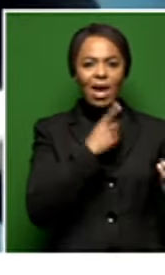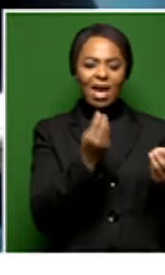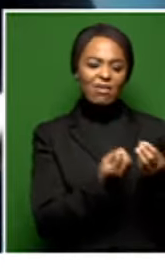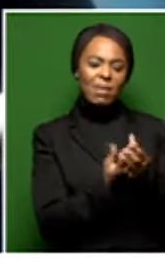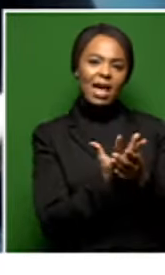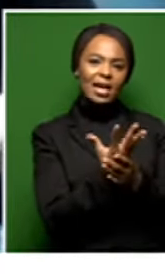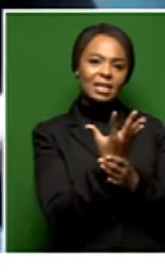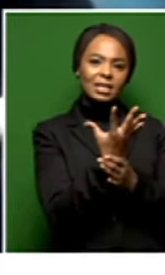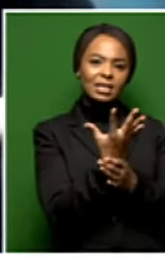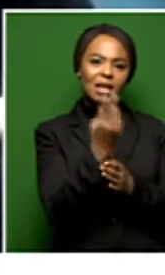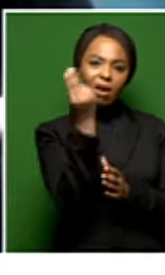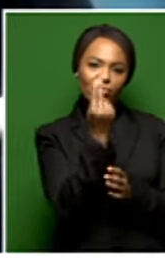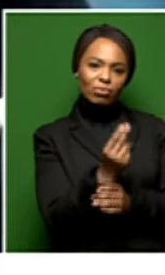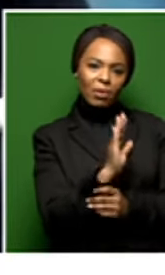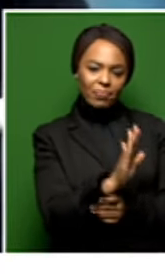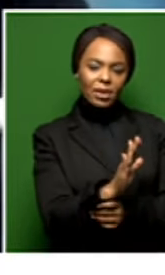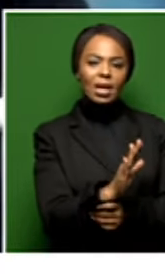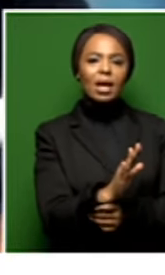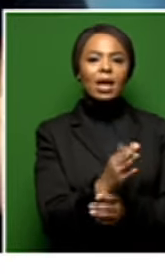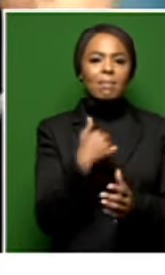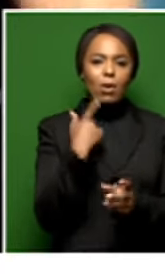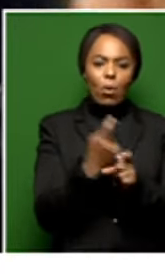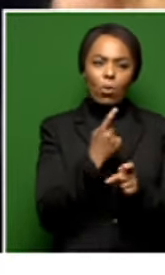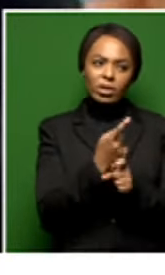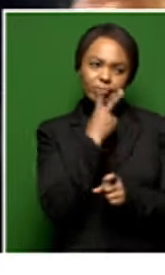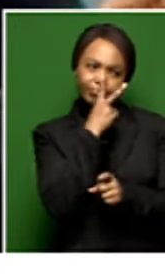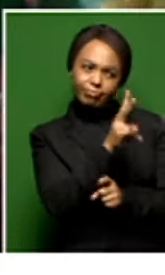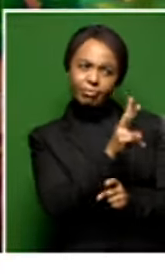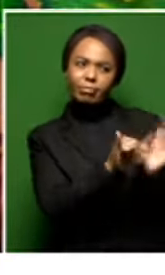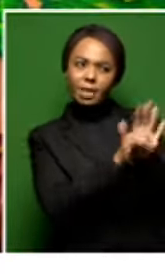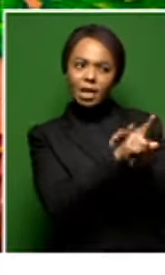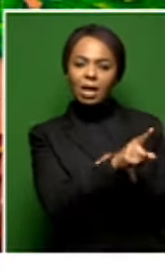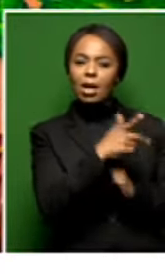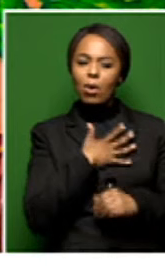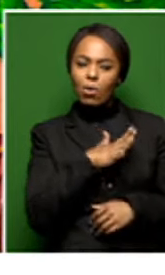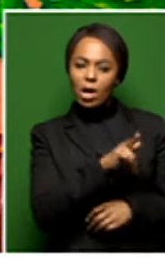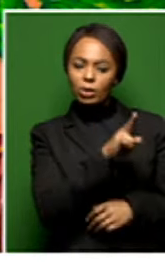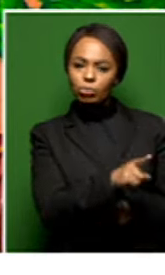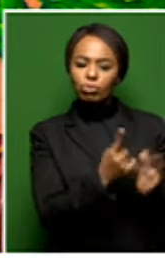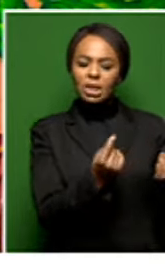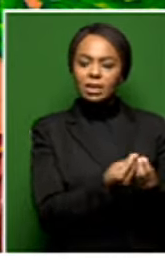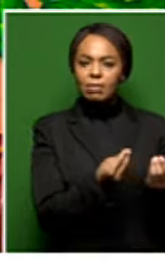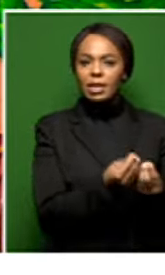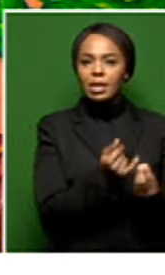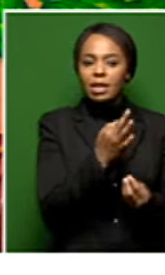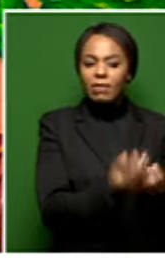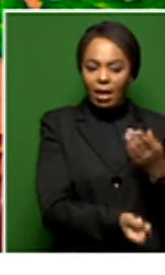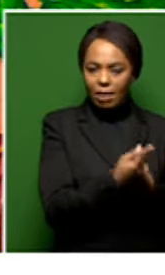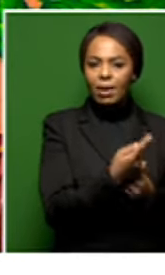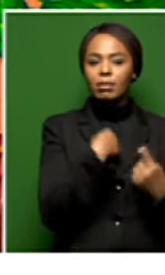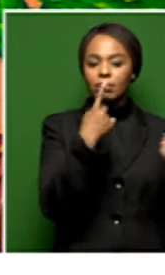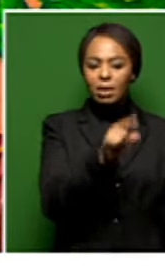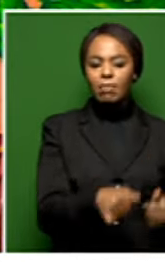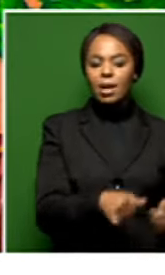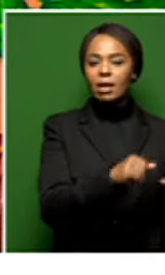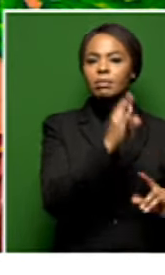architecturally. And I've always saw it as this one thing that I've always looked forward to when I go downtown, you know, in the city,